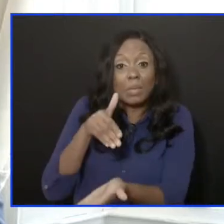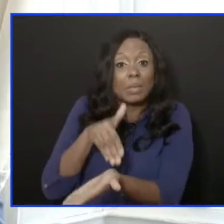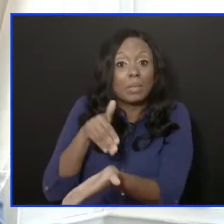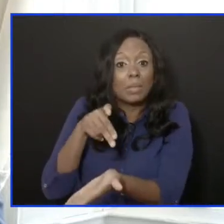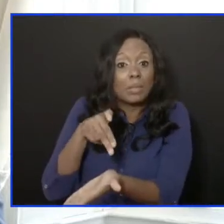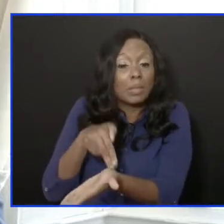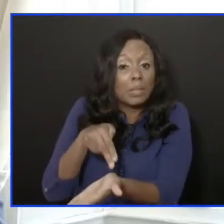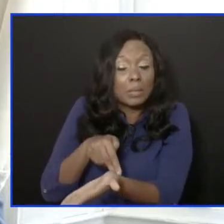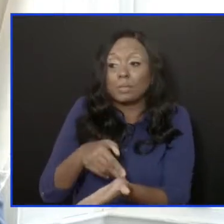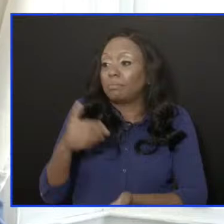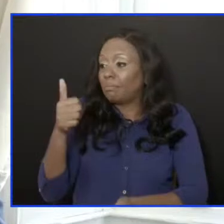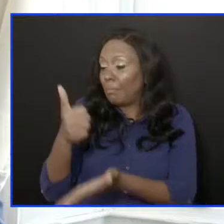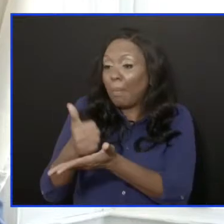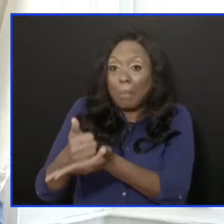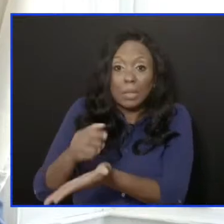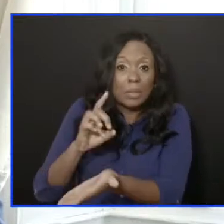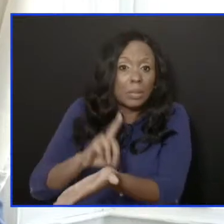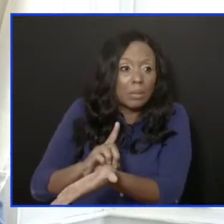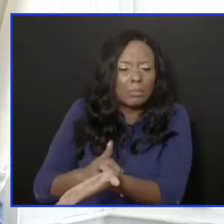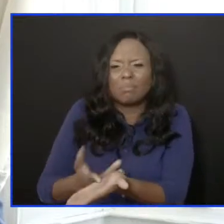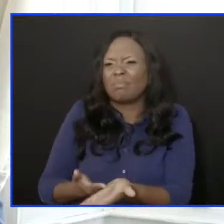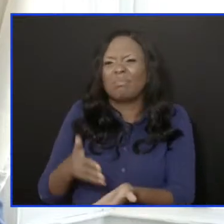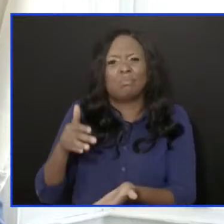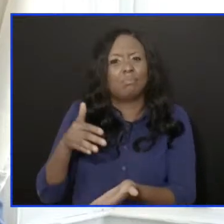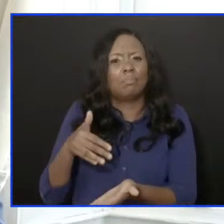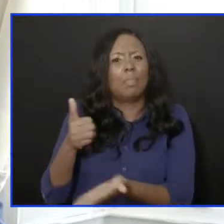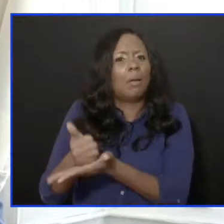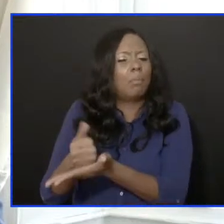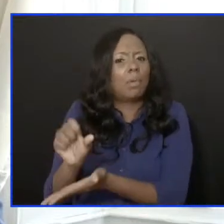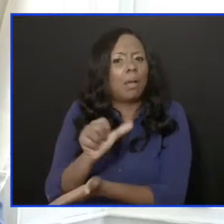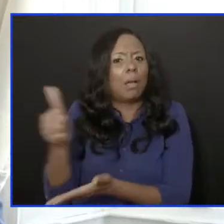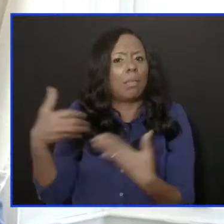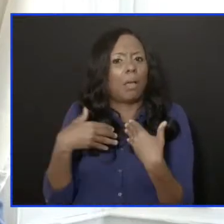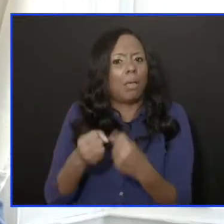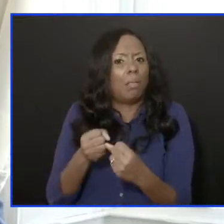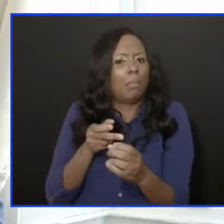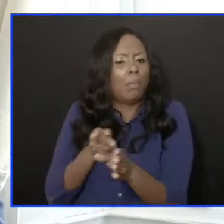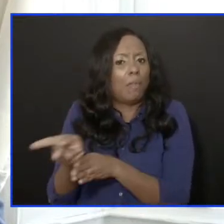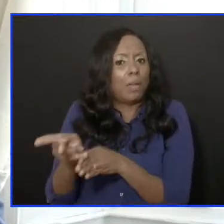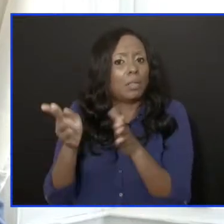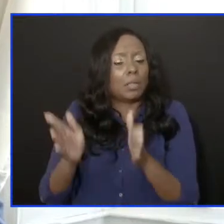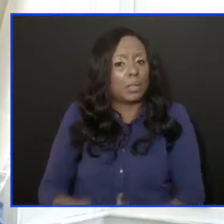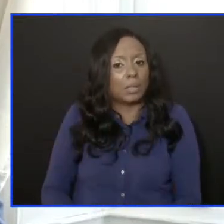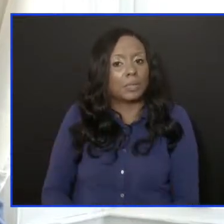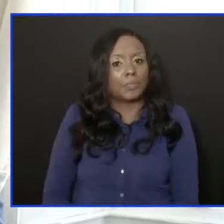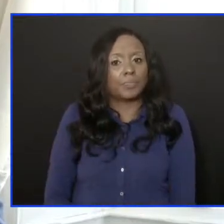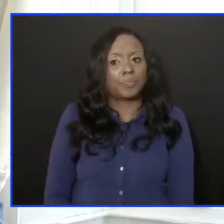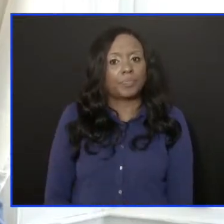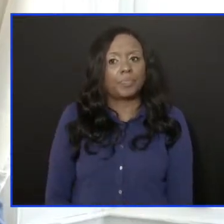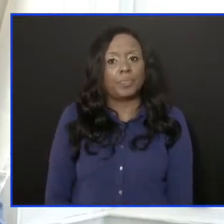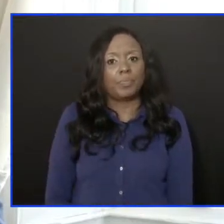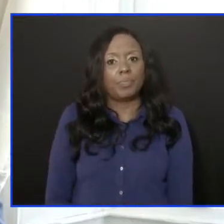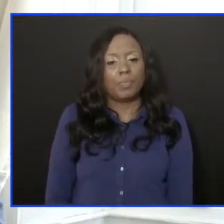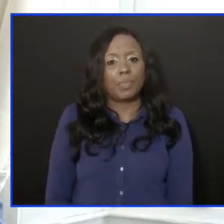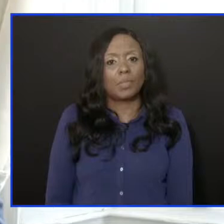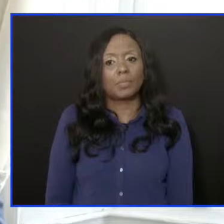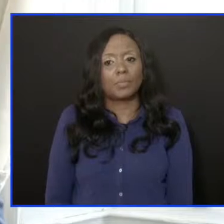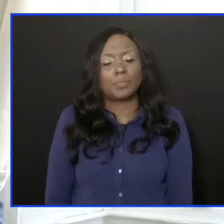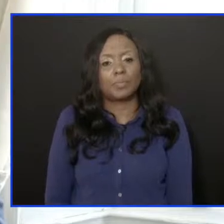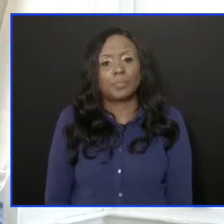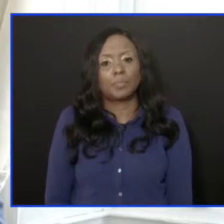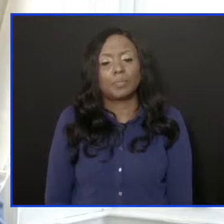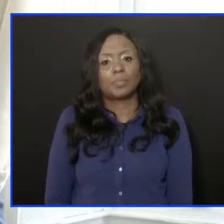And there are some other things this week that we're hoping to introduce to try to improve that more. You would recall that we had our colleagues come in